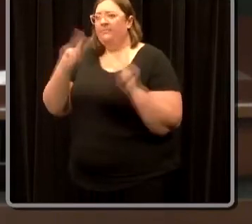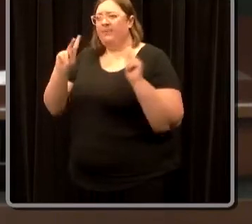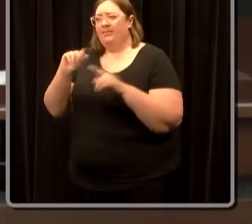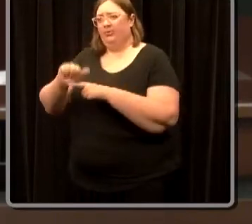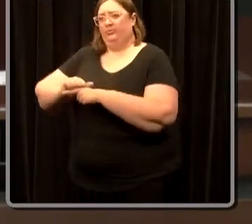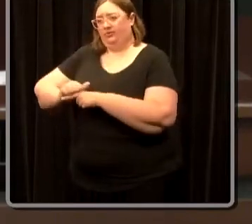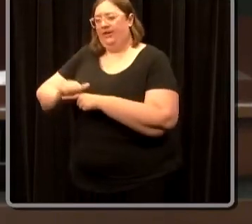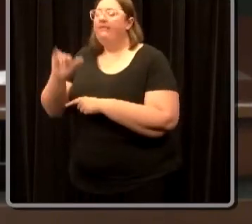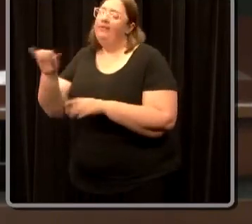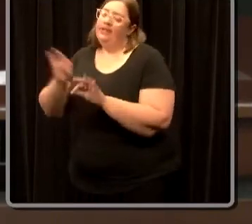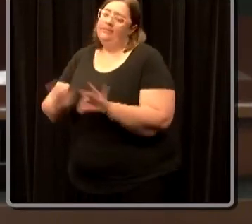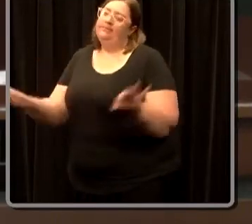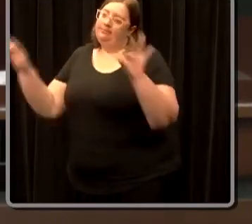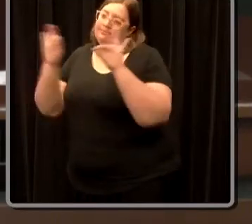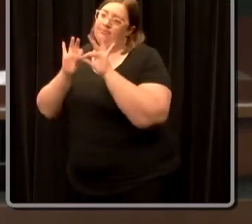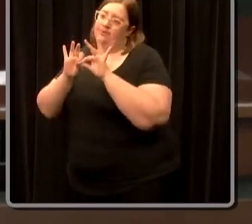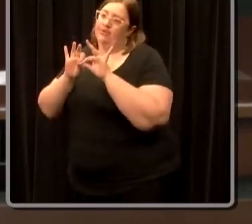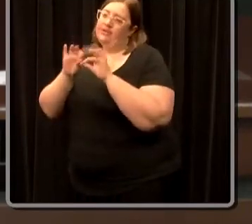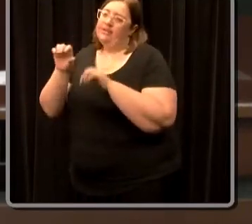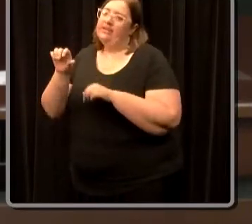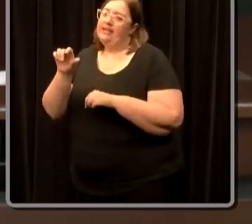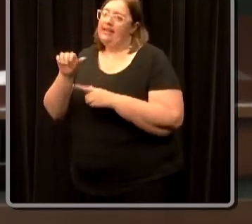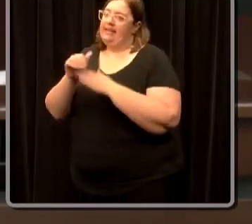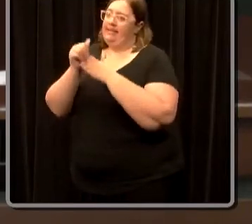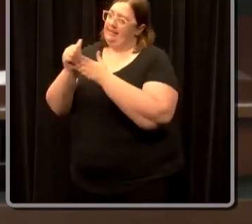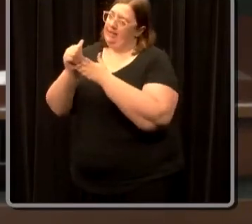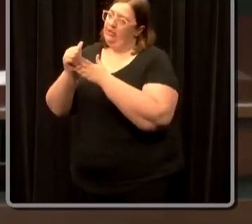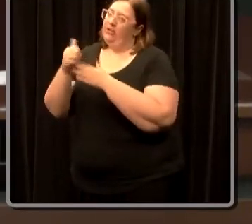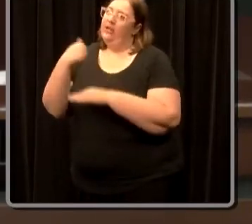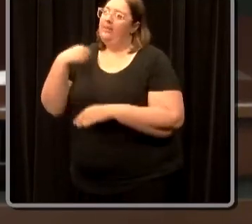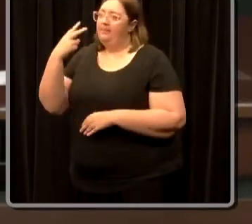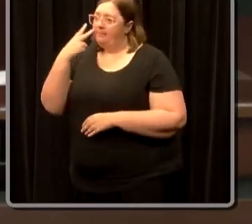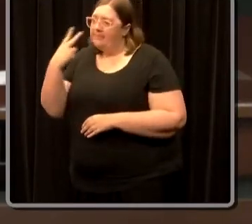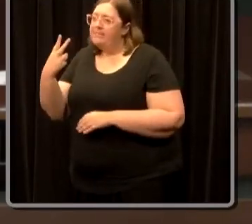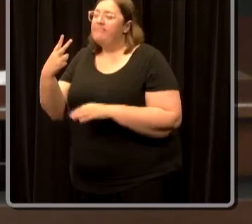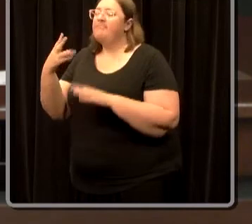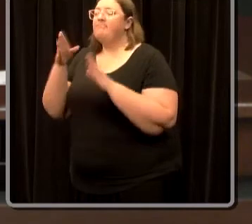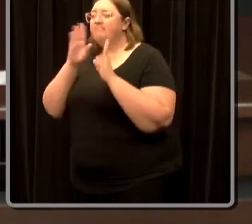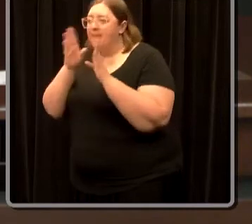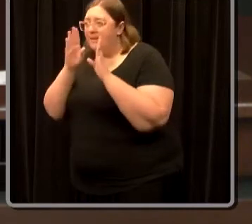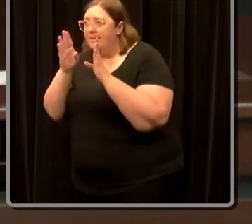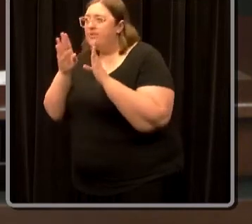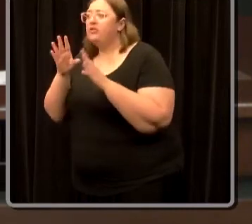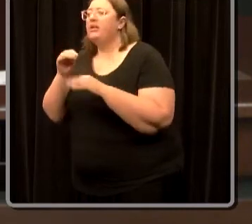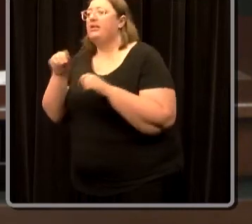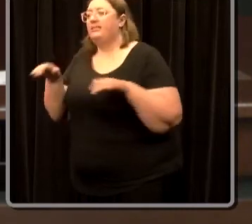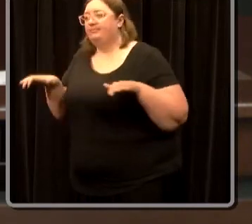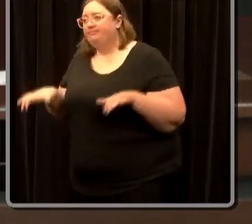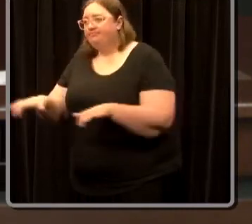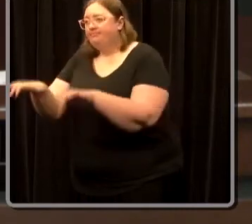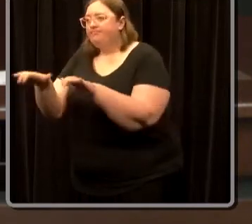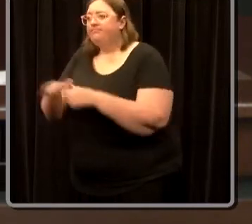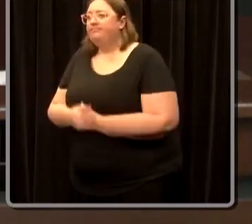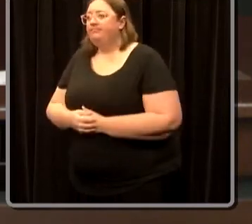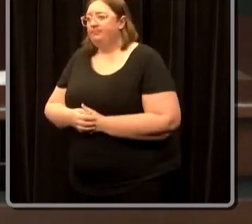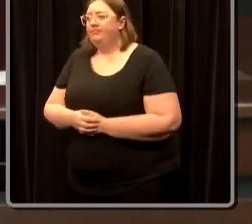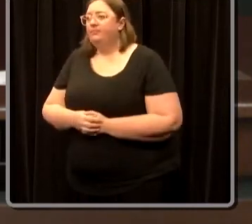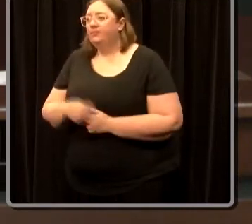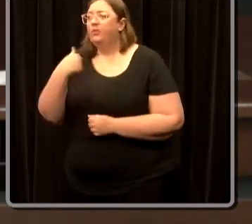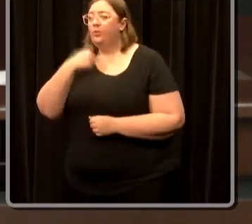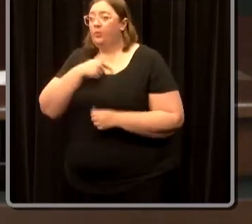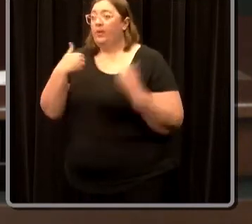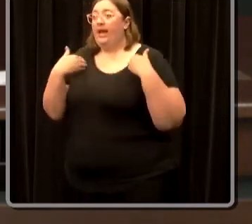that again, it's another thing of leadership, of seeing ahead, paying attention, and being proactive, because we actually have more